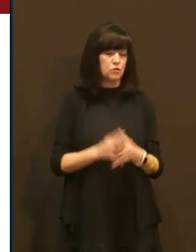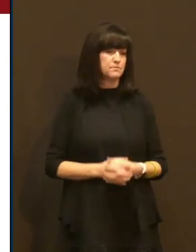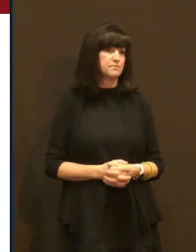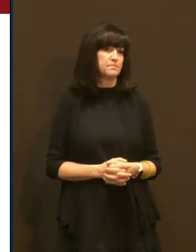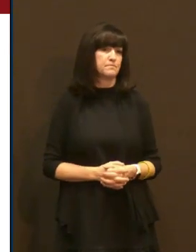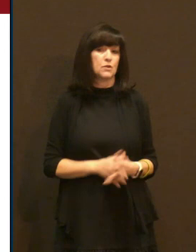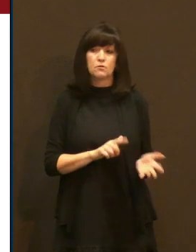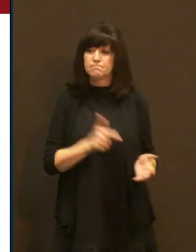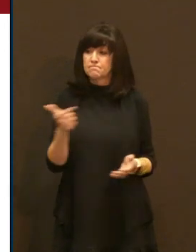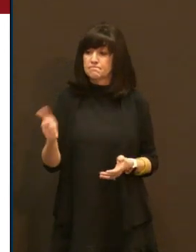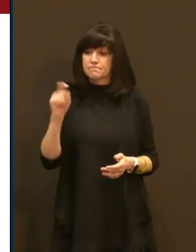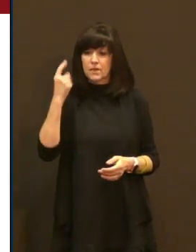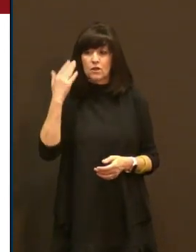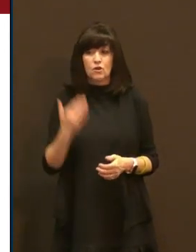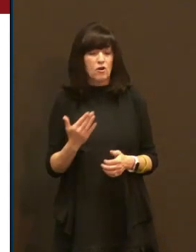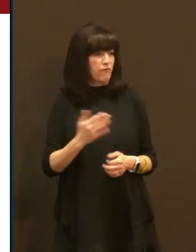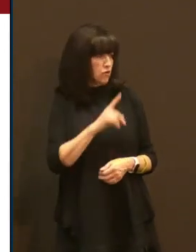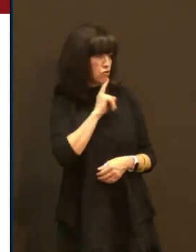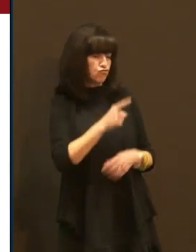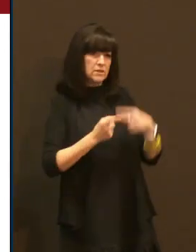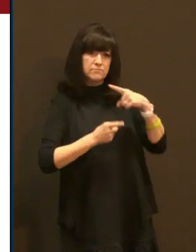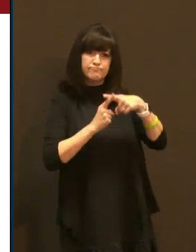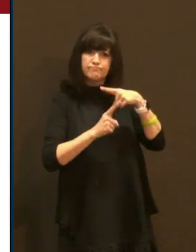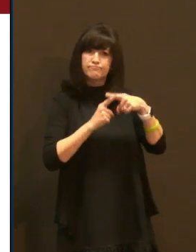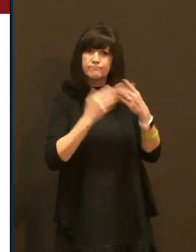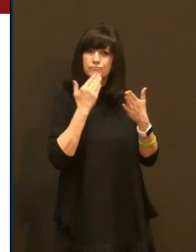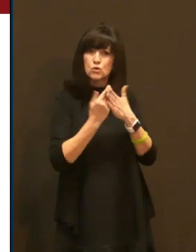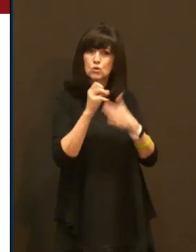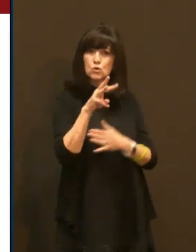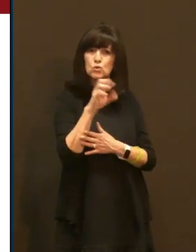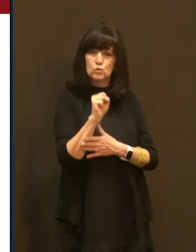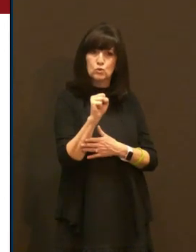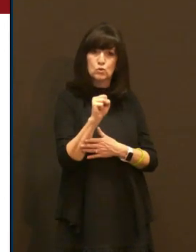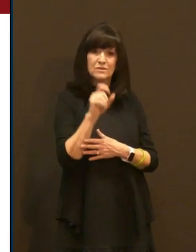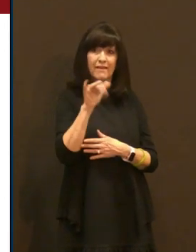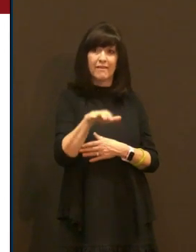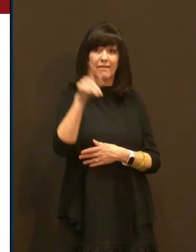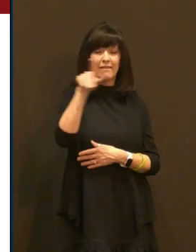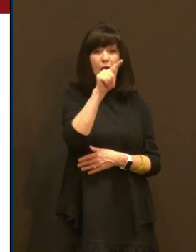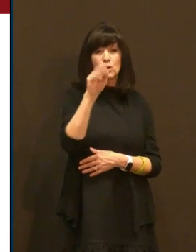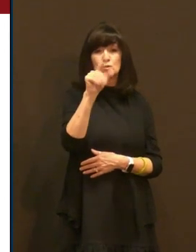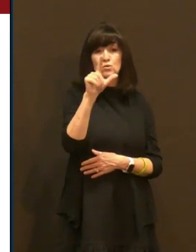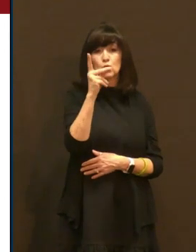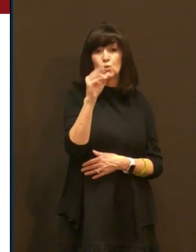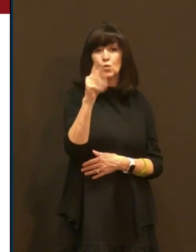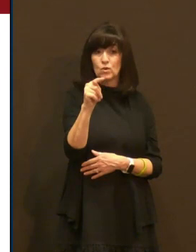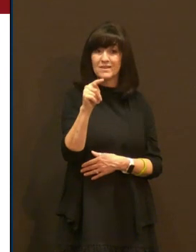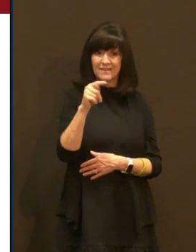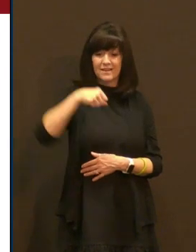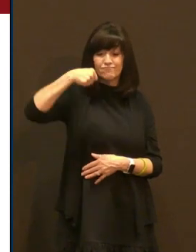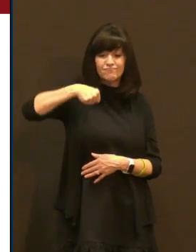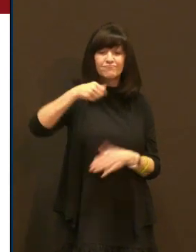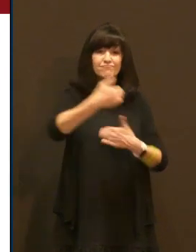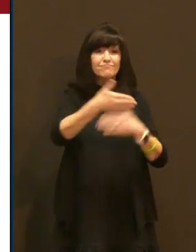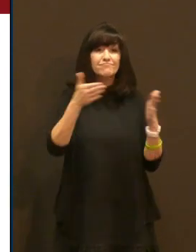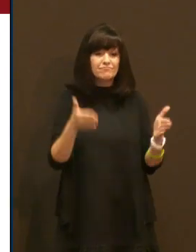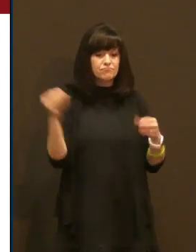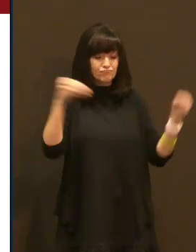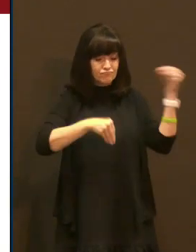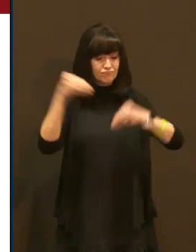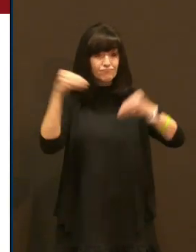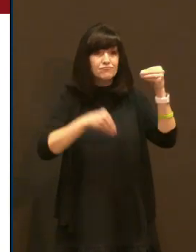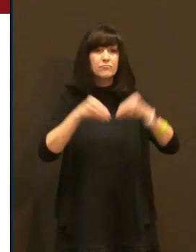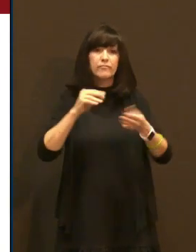So, Governor? Yeah, so really good stuff there. The business-to-business toolkits parallels an effort that we're doing